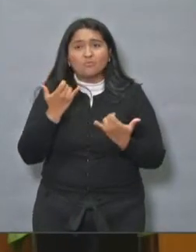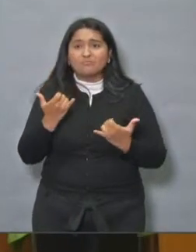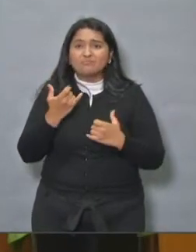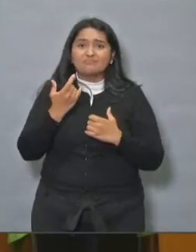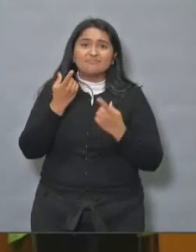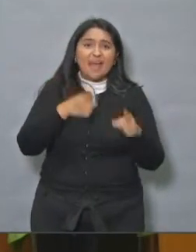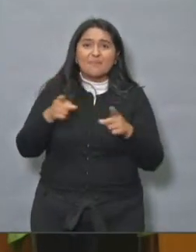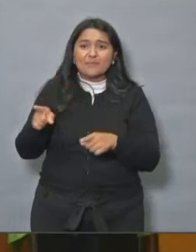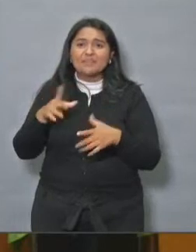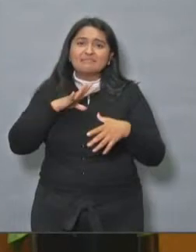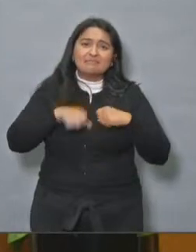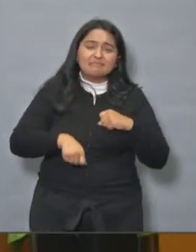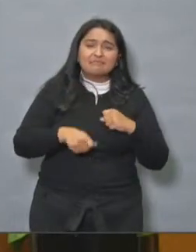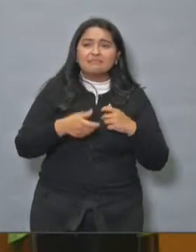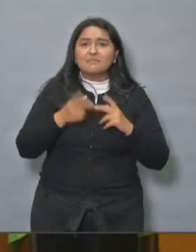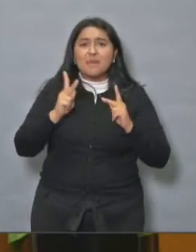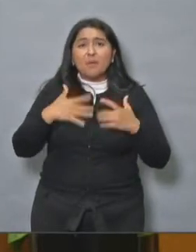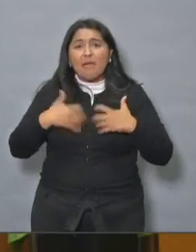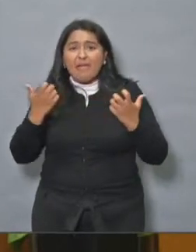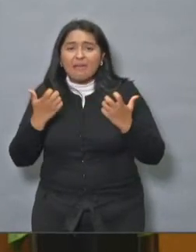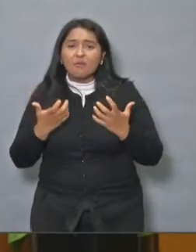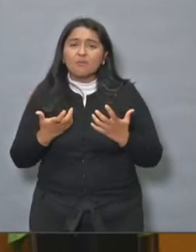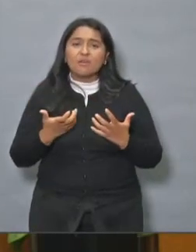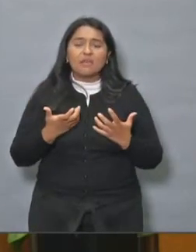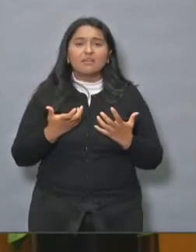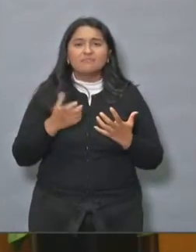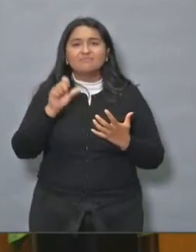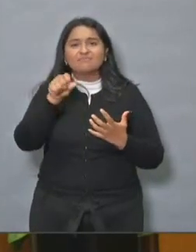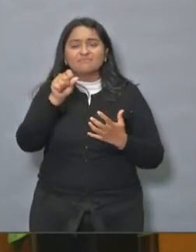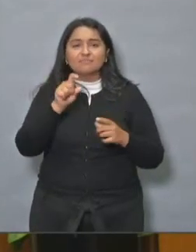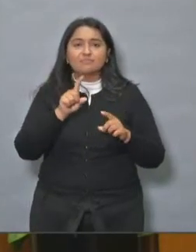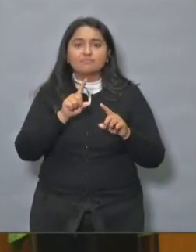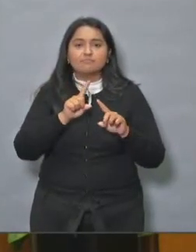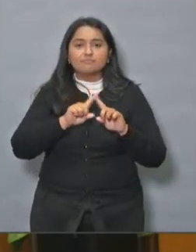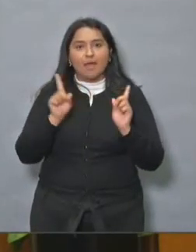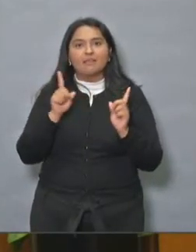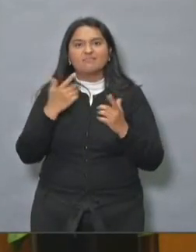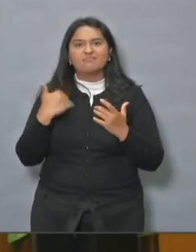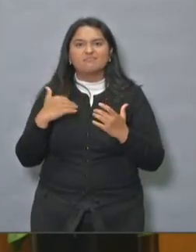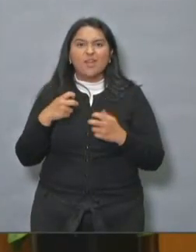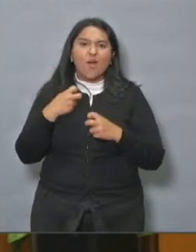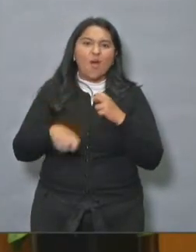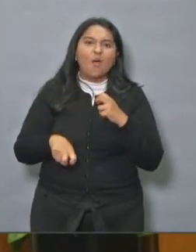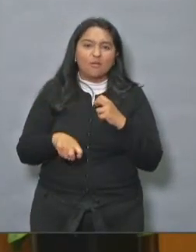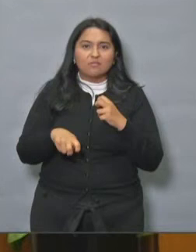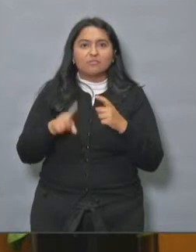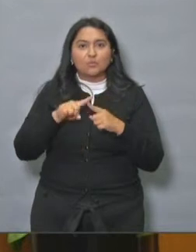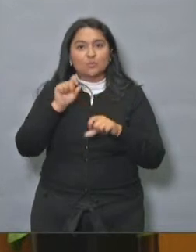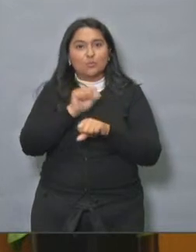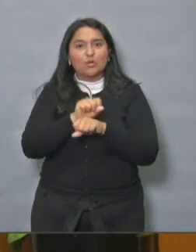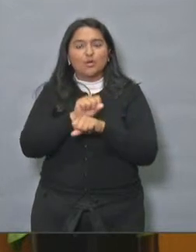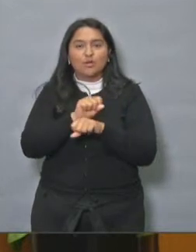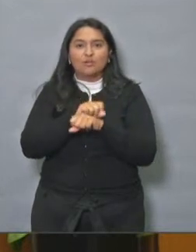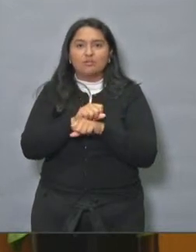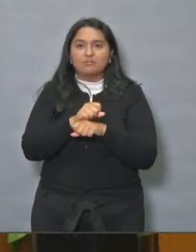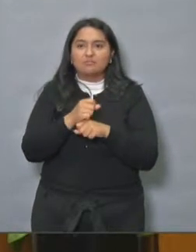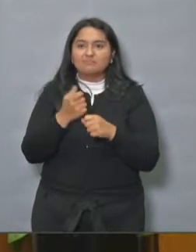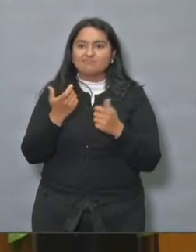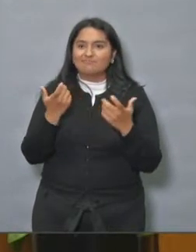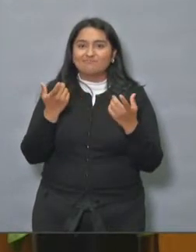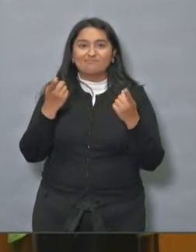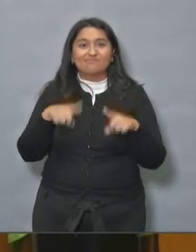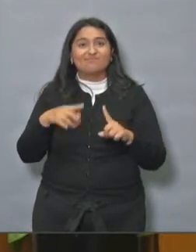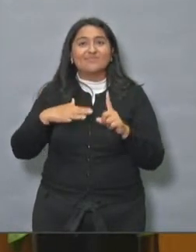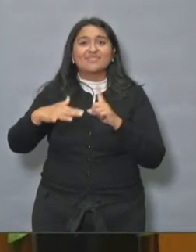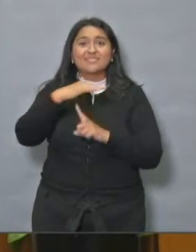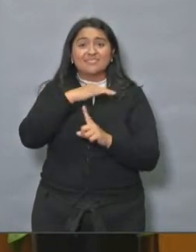we appreciate how angry many people are. Nonetheless, it's extraordinarily hard to work under conditions where people